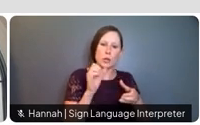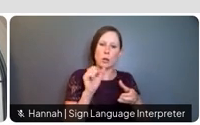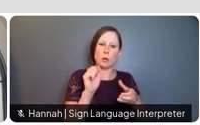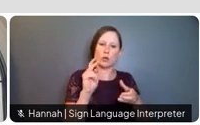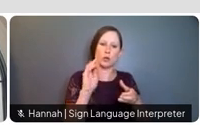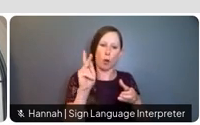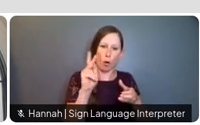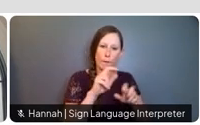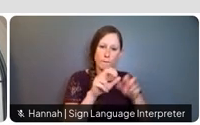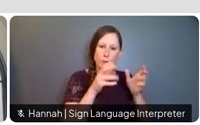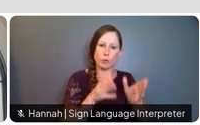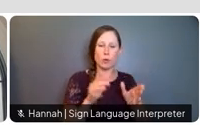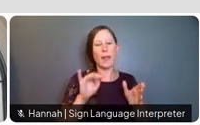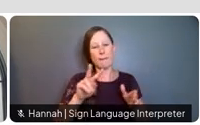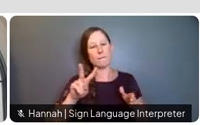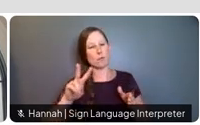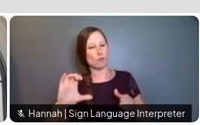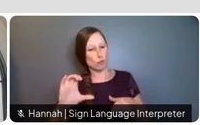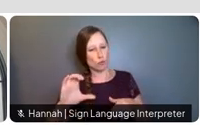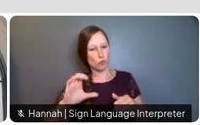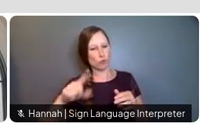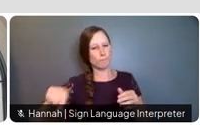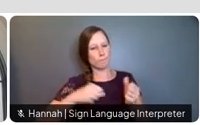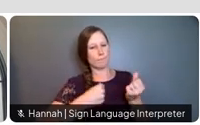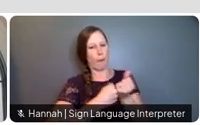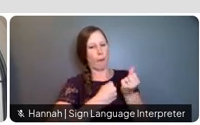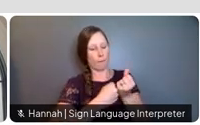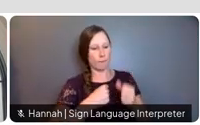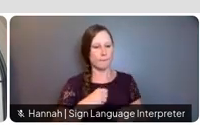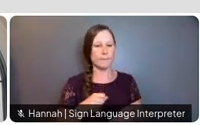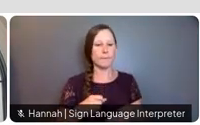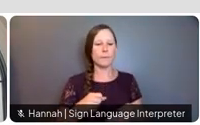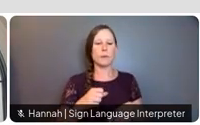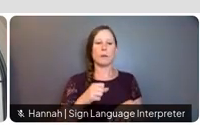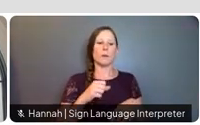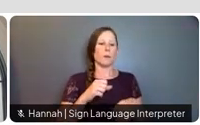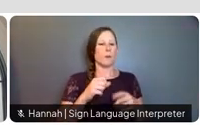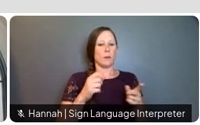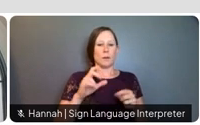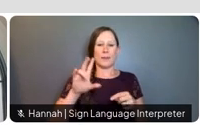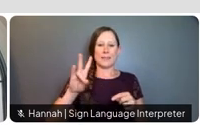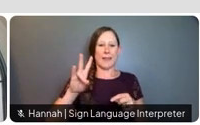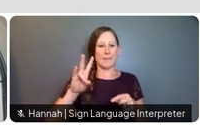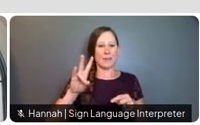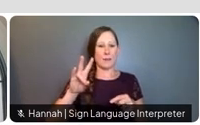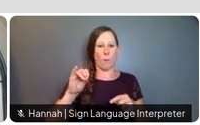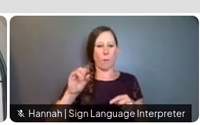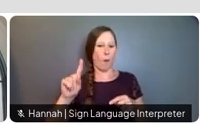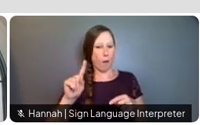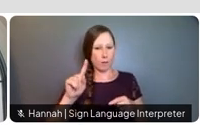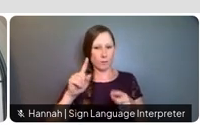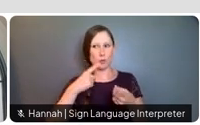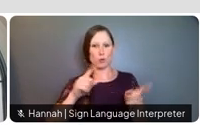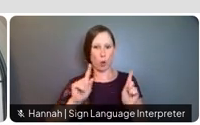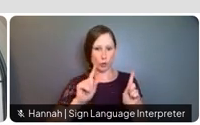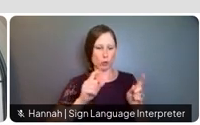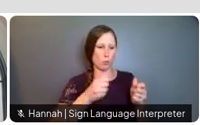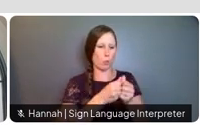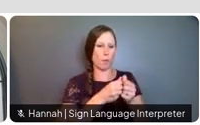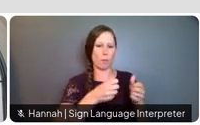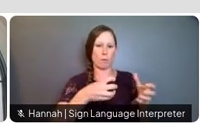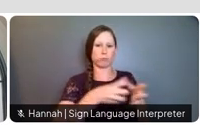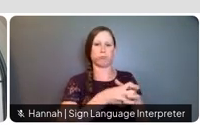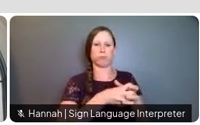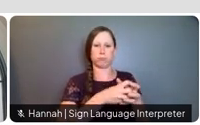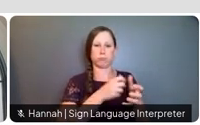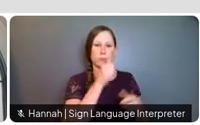Maybe, to your employees or other stockholders in the form of 701 disclosures. But as a public company, you're releasing